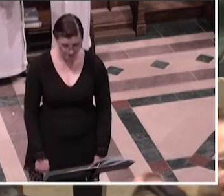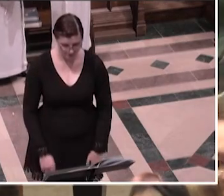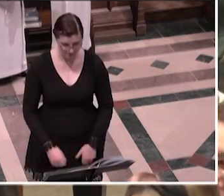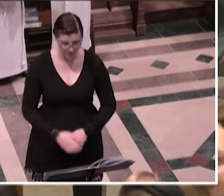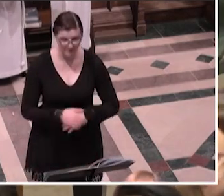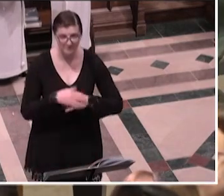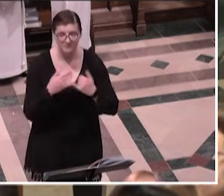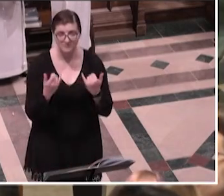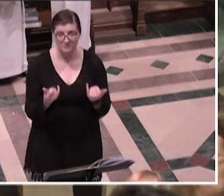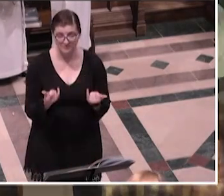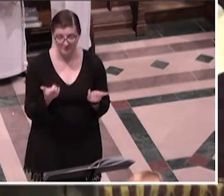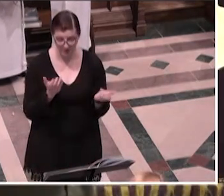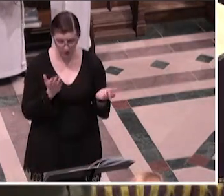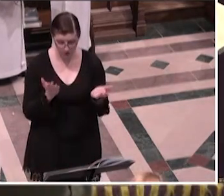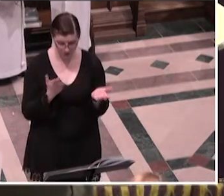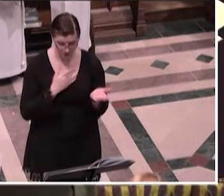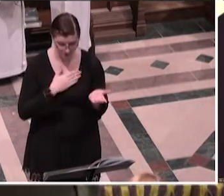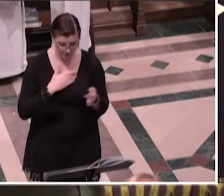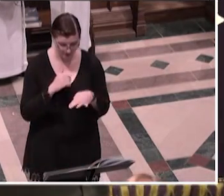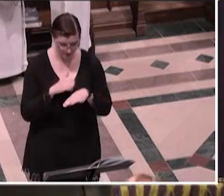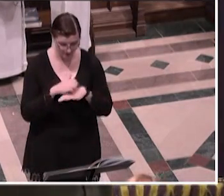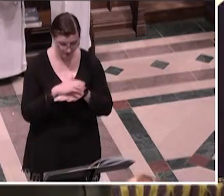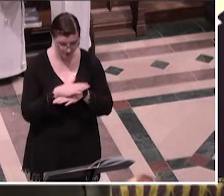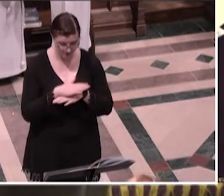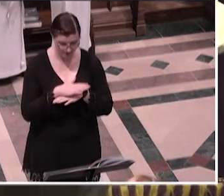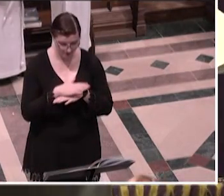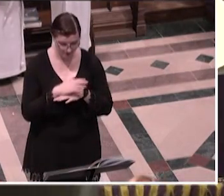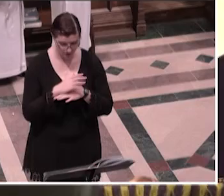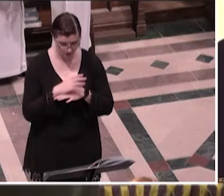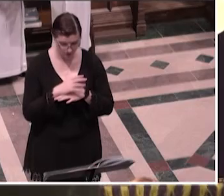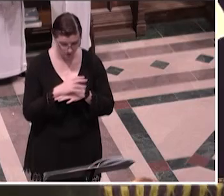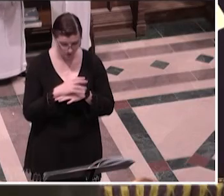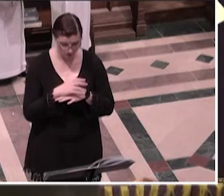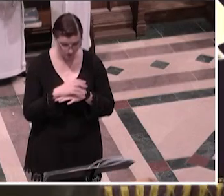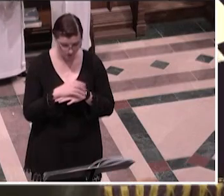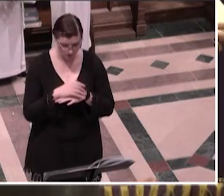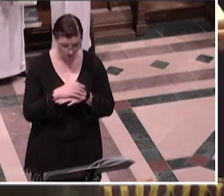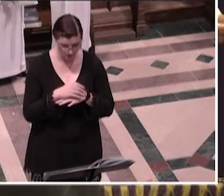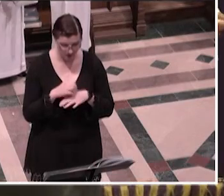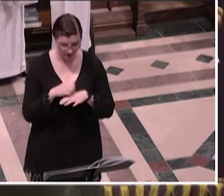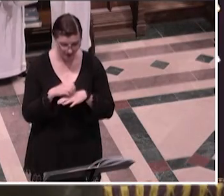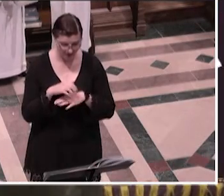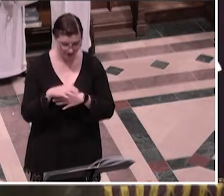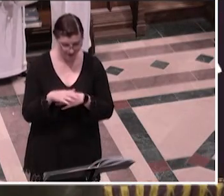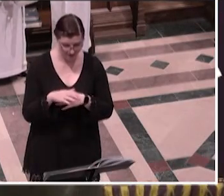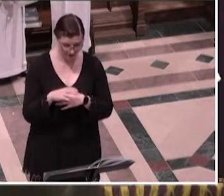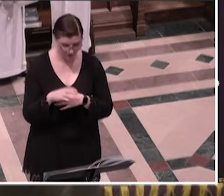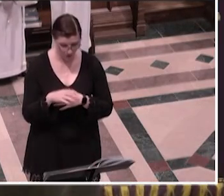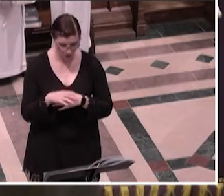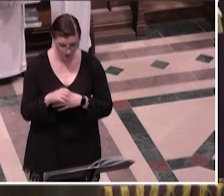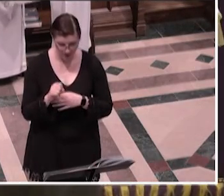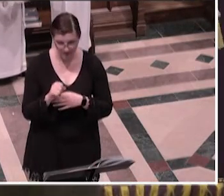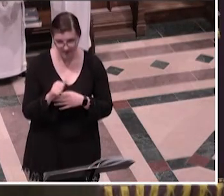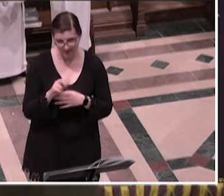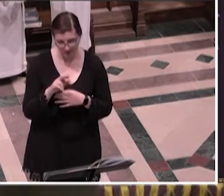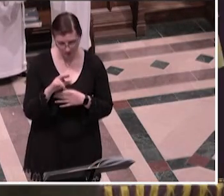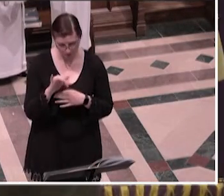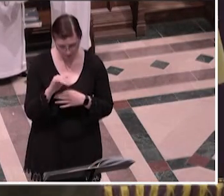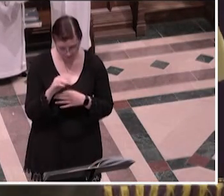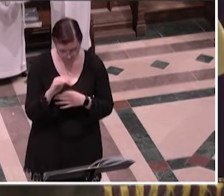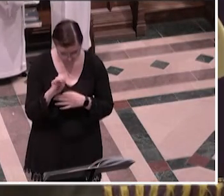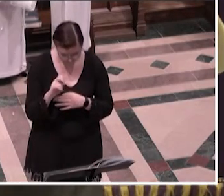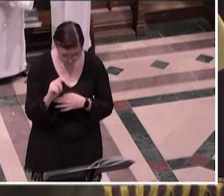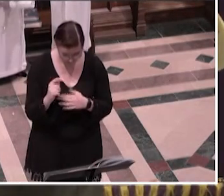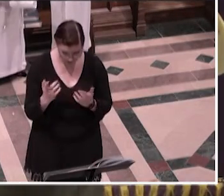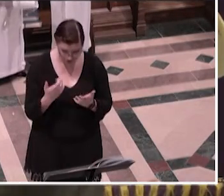At this time in our service, we send forth the sacrament, which we have shared at this table as the body of Christ, to those